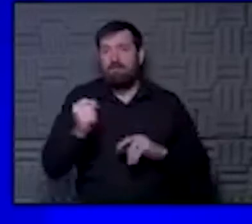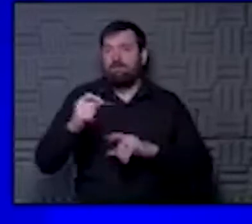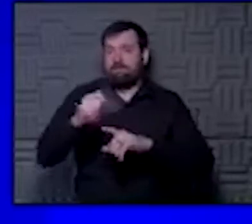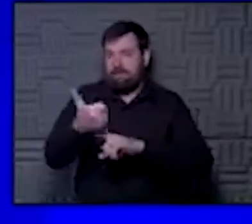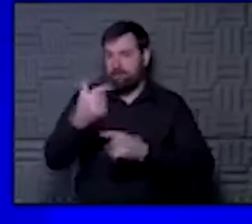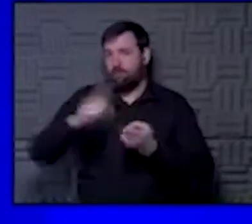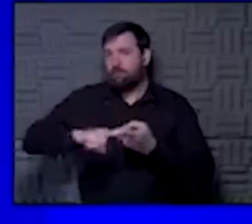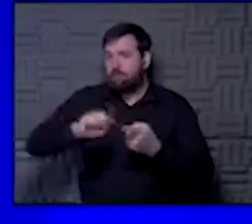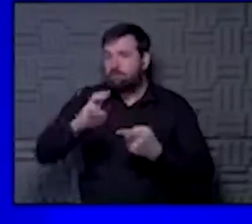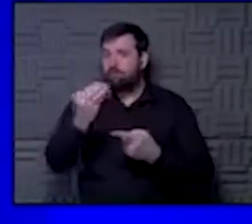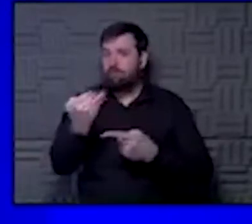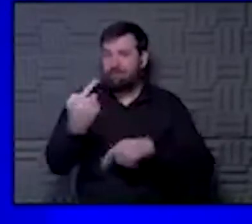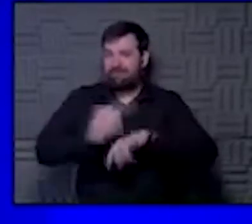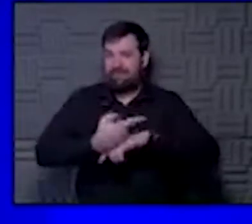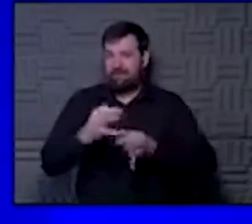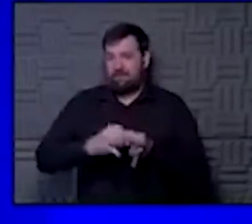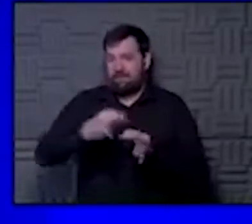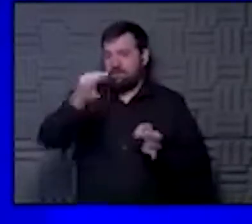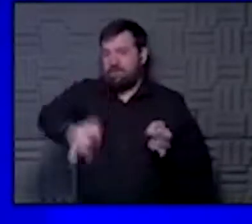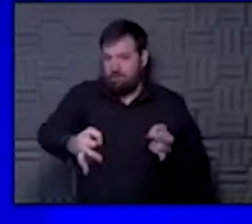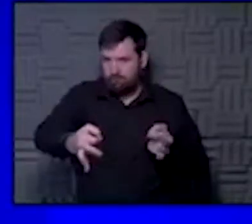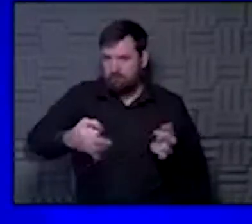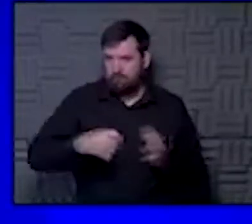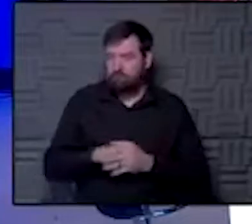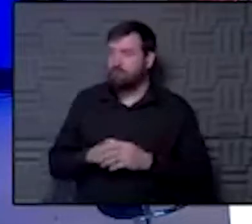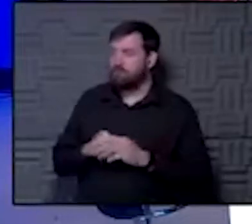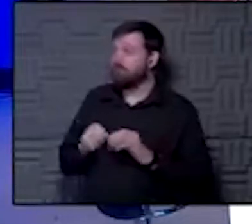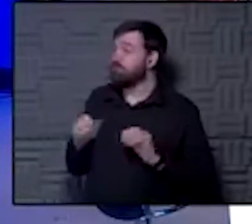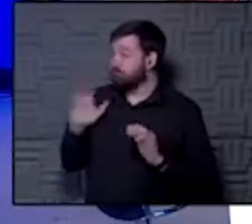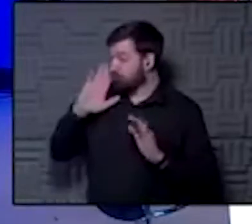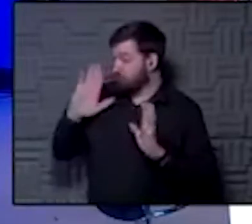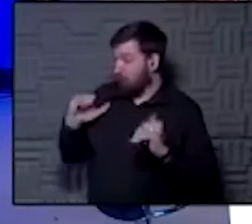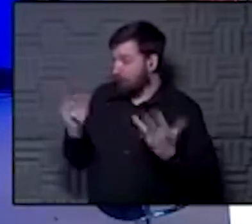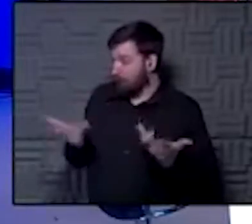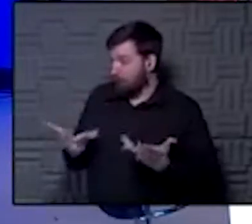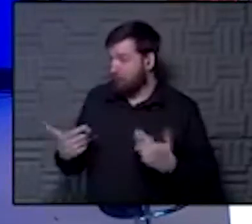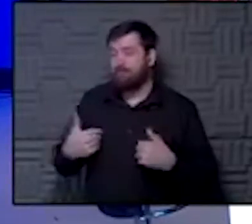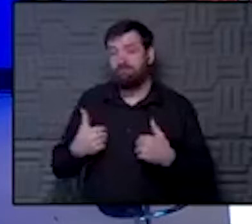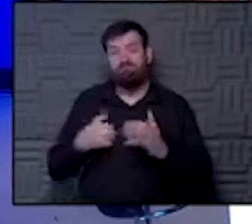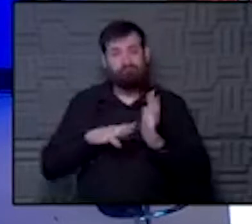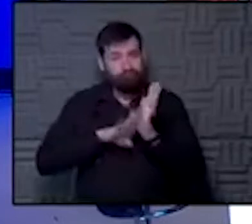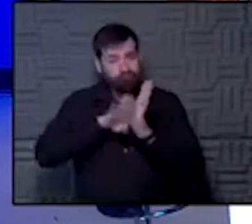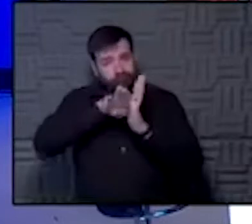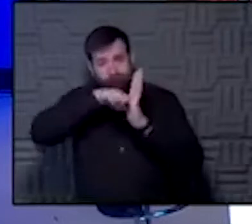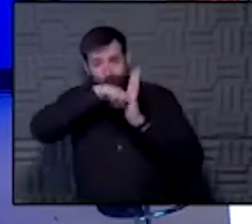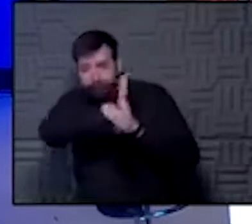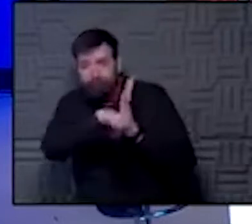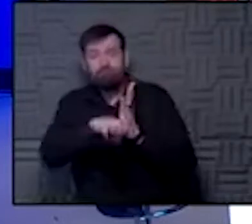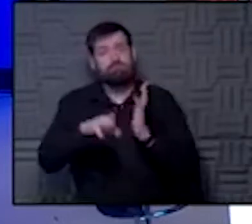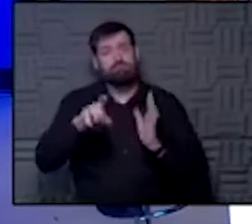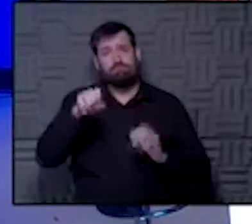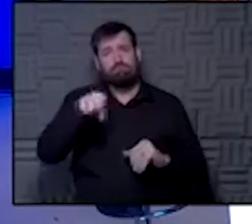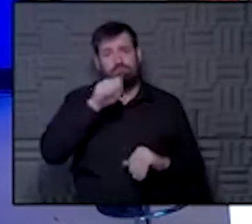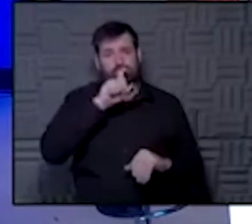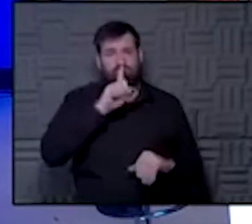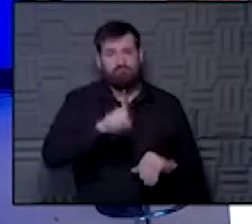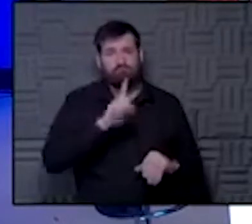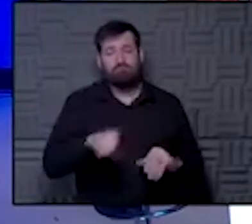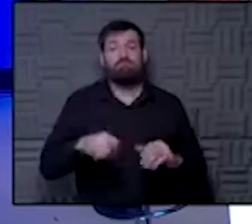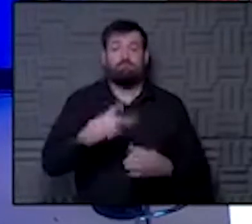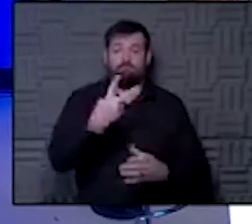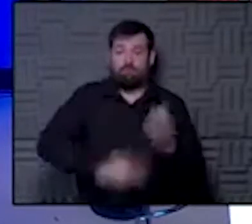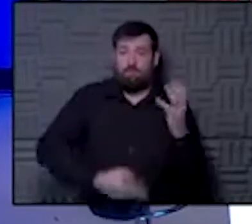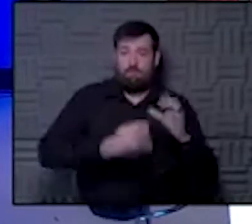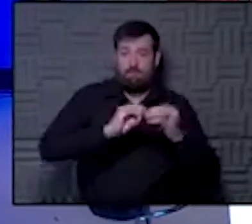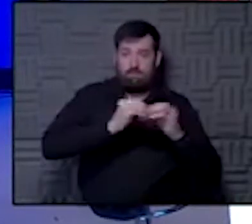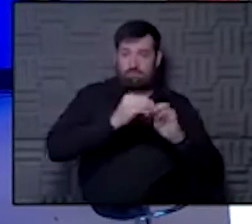can keep pushing those acute infections down. Here's what we're going to hope. We're going to hope that the curve has flattened because it is going down, both for the number of people we